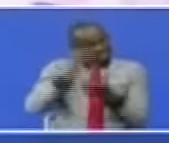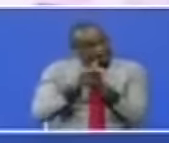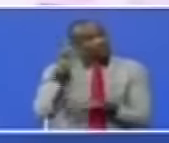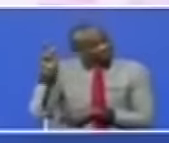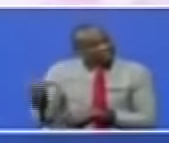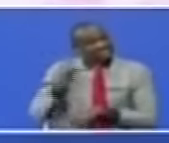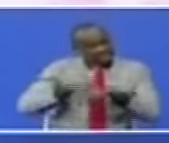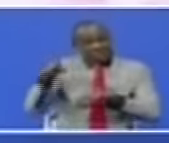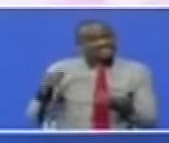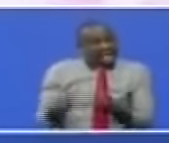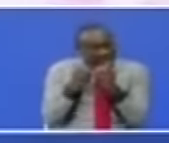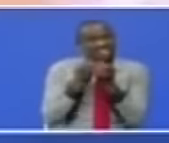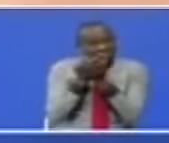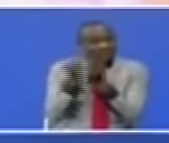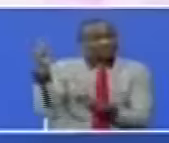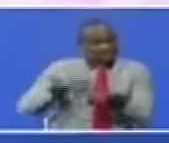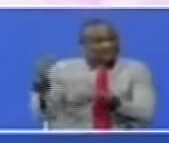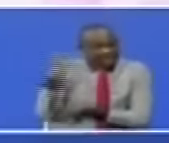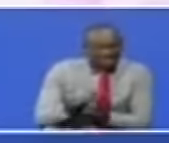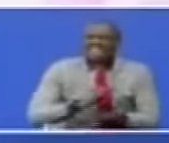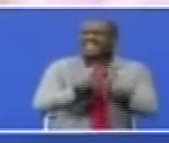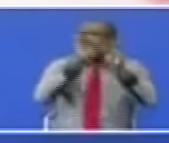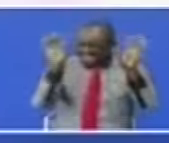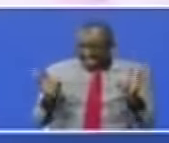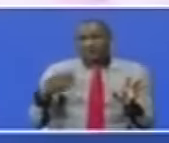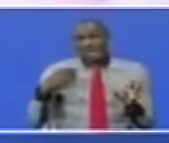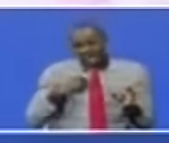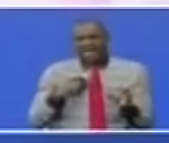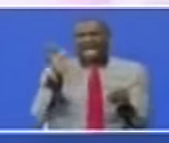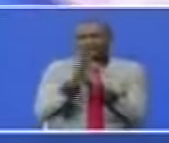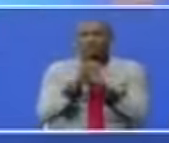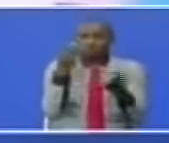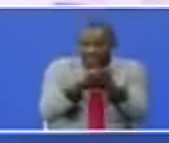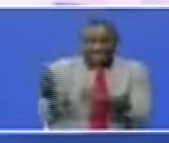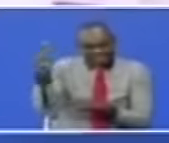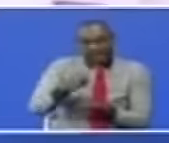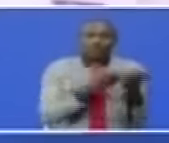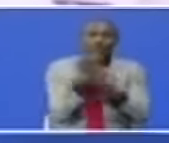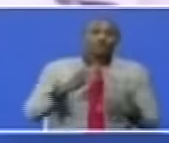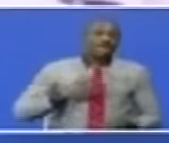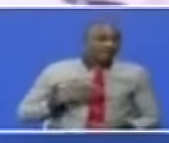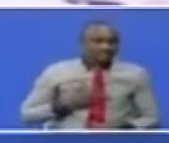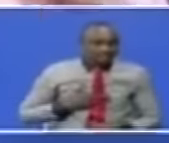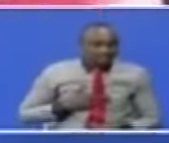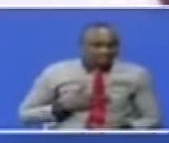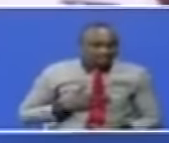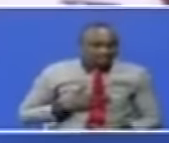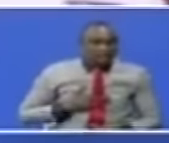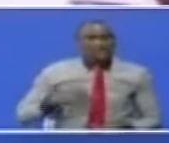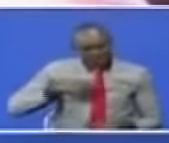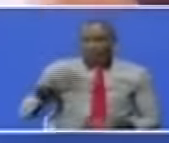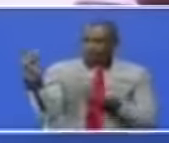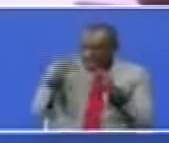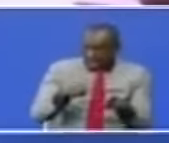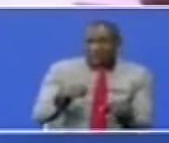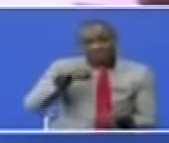of ship coming in, clearly we are pumping money into the local economy, because many of the people coming